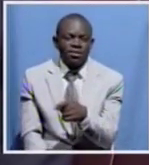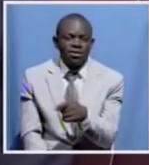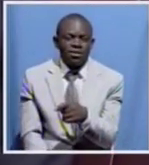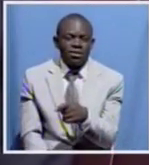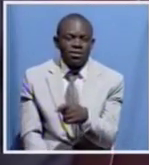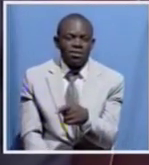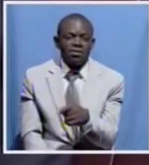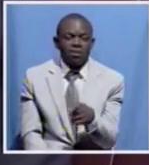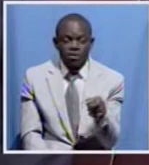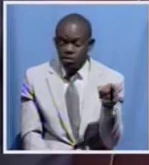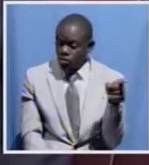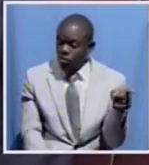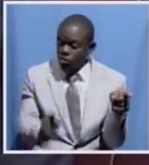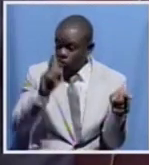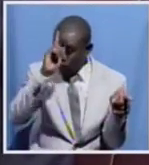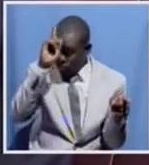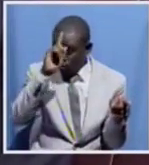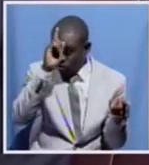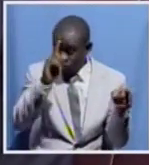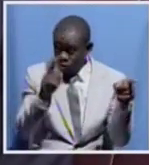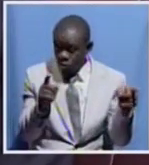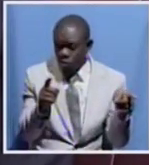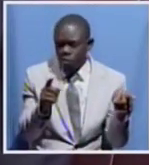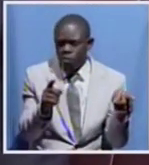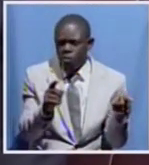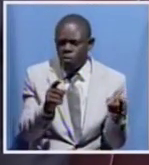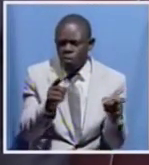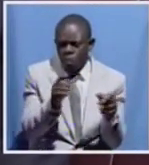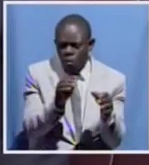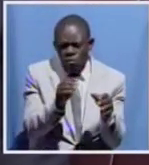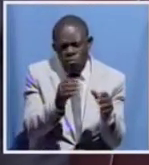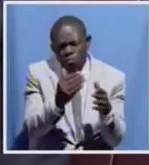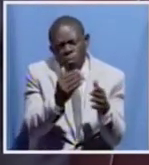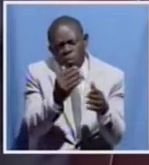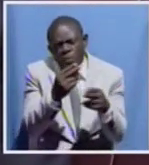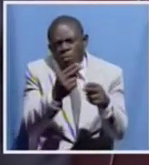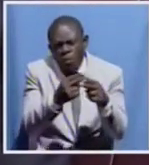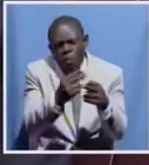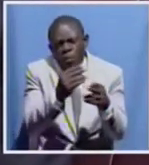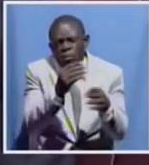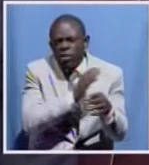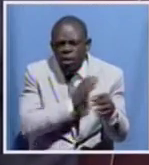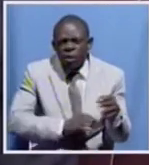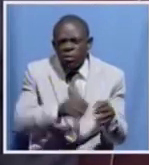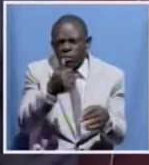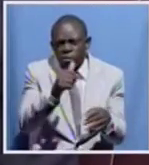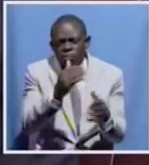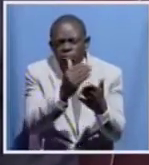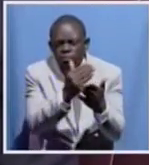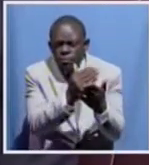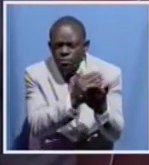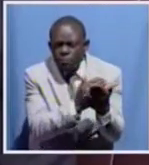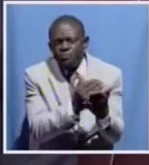that I checked, I may have to verify this, they have shortlisted 10 companies that will engage into